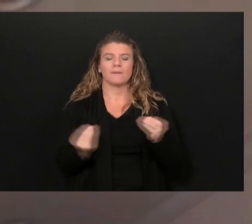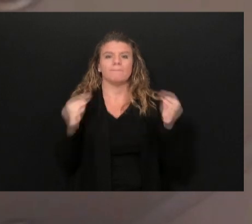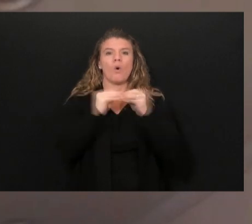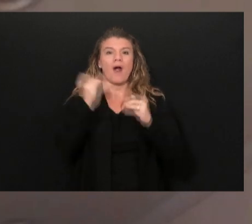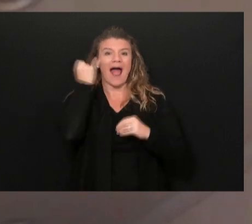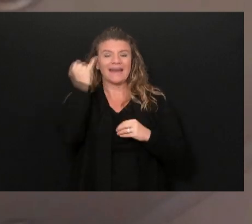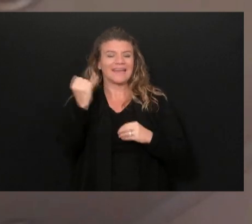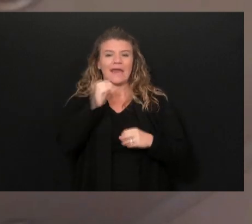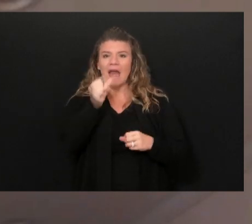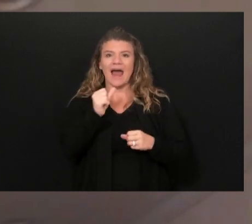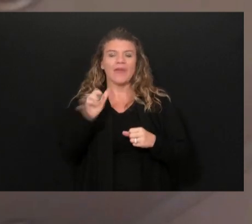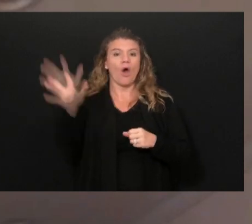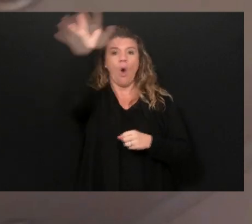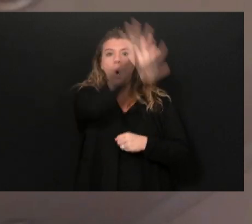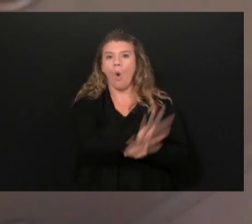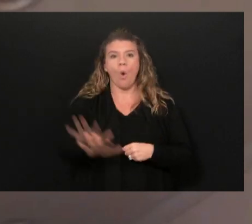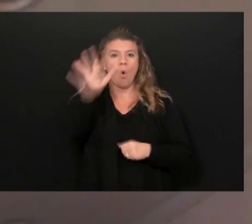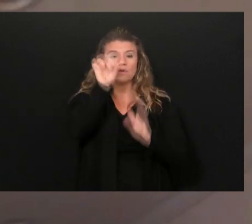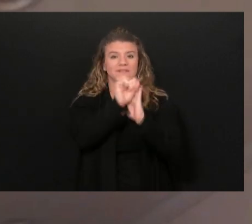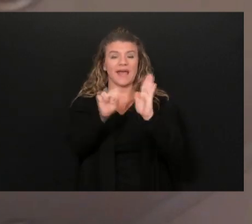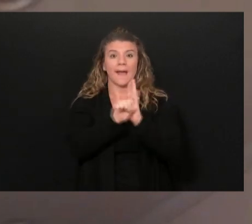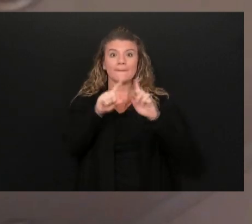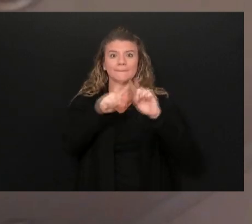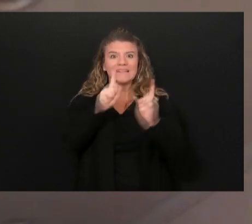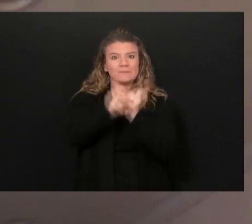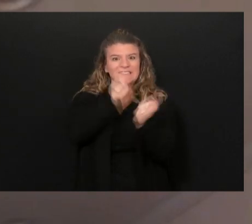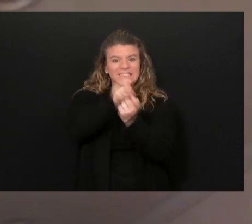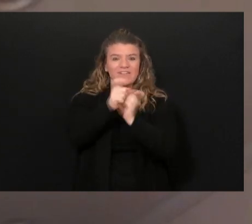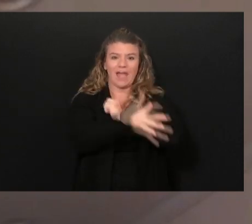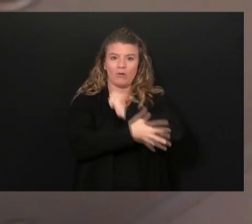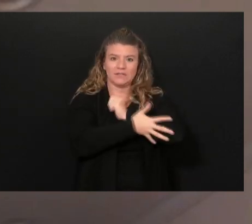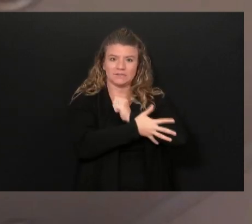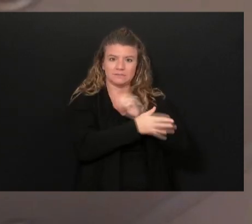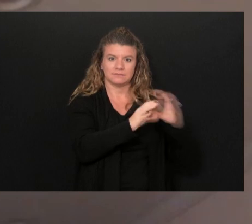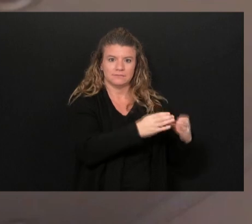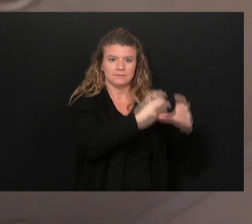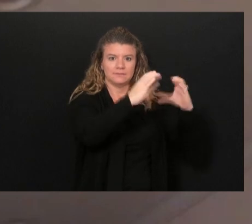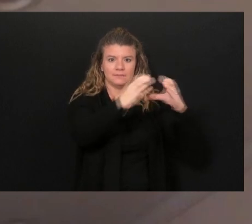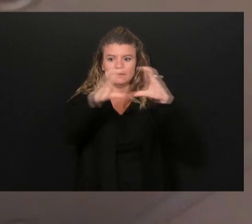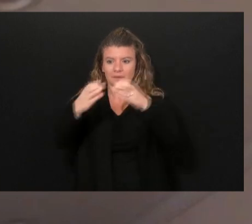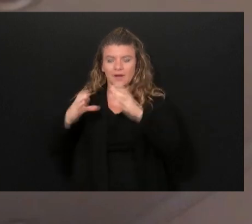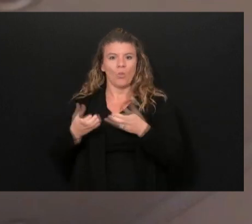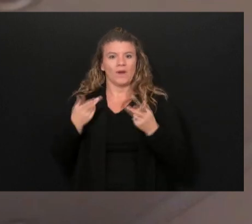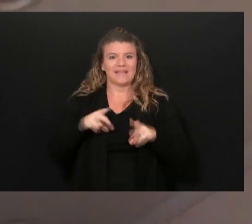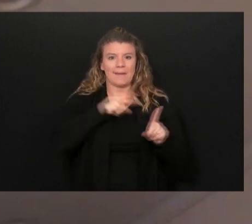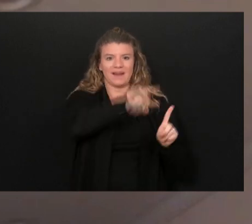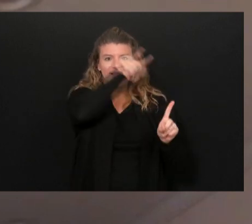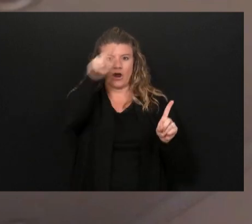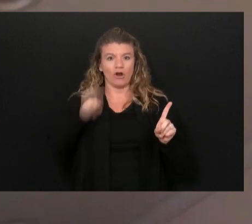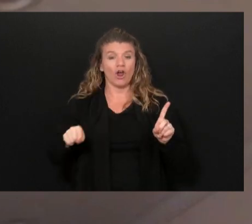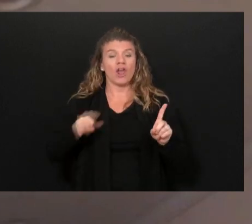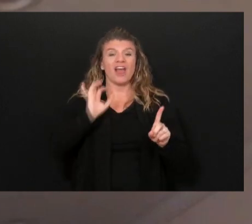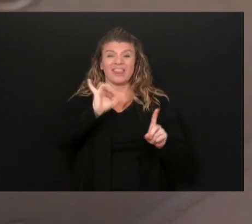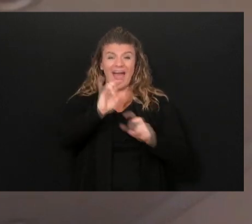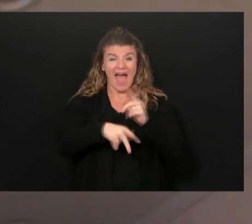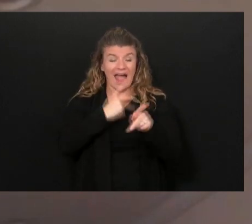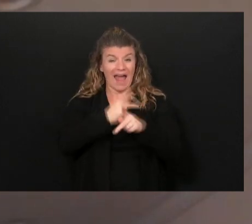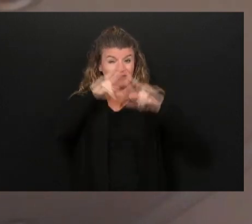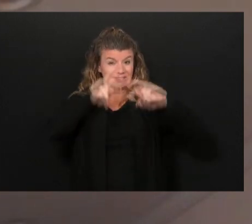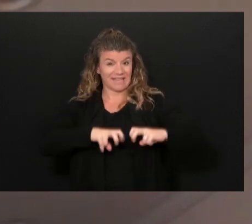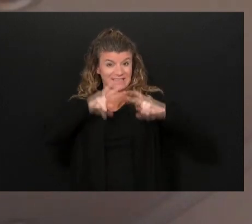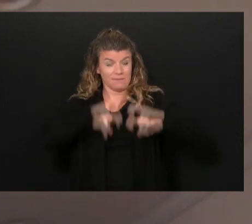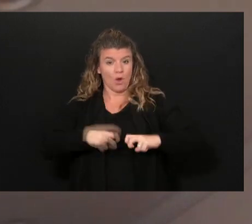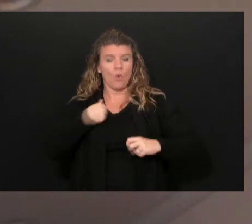whole state in aggregate, but what's going on at the county levels too. So for that kind of assessment, we really want